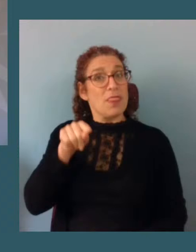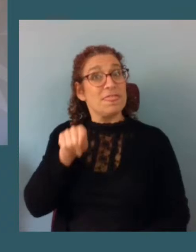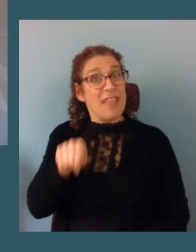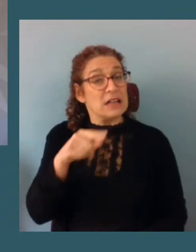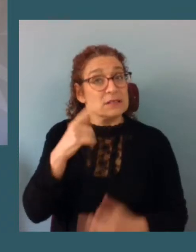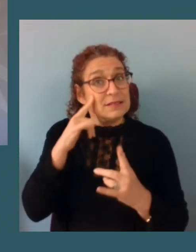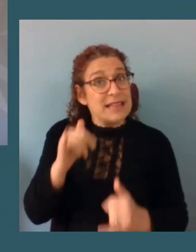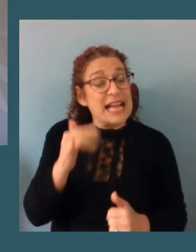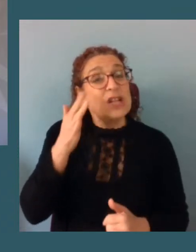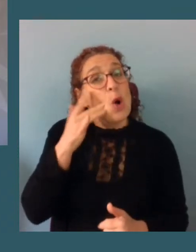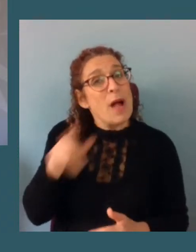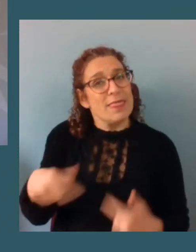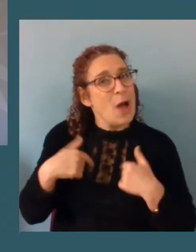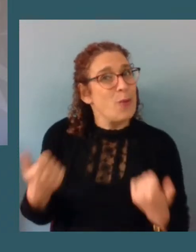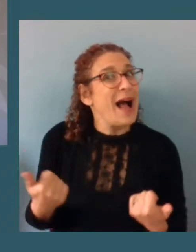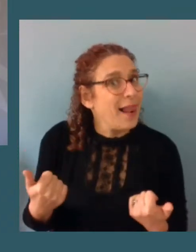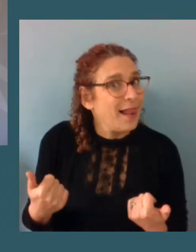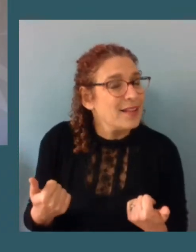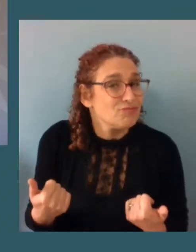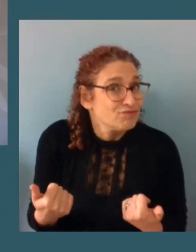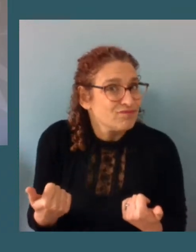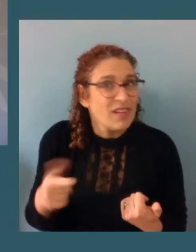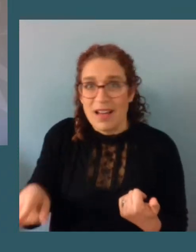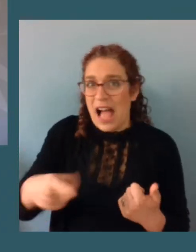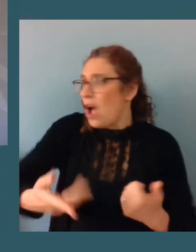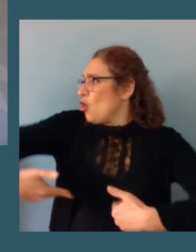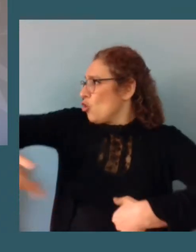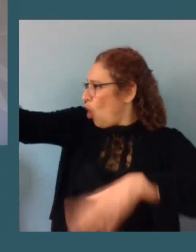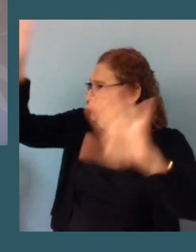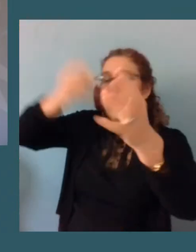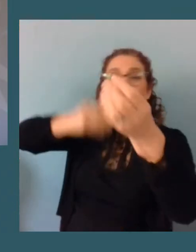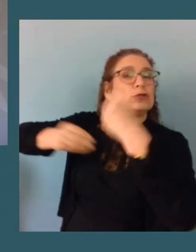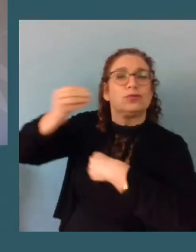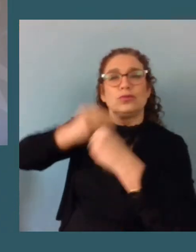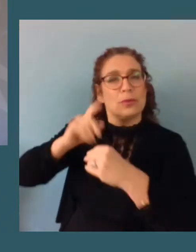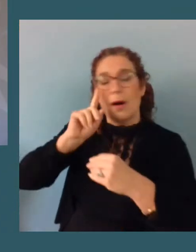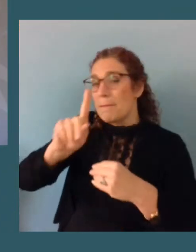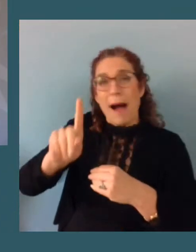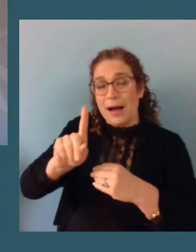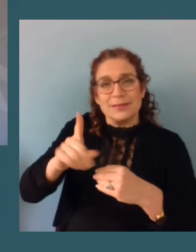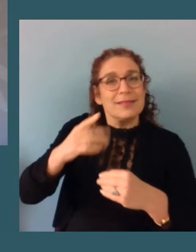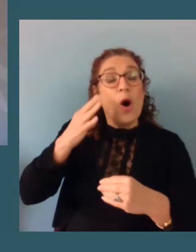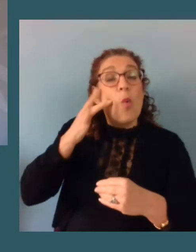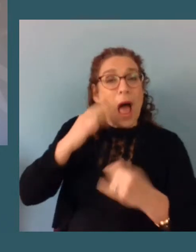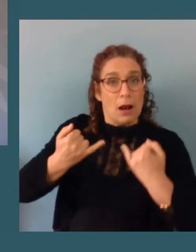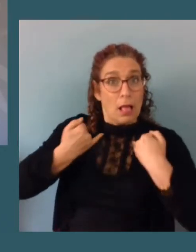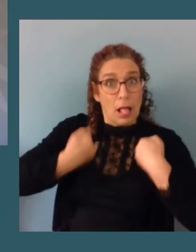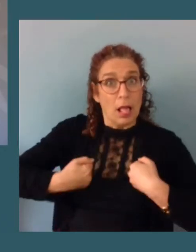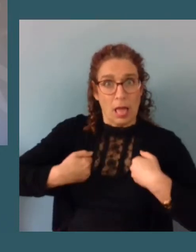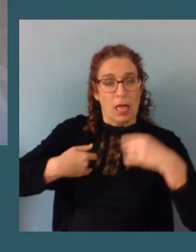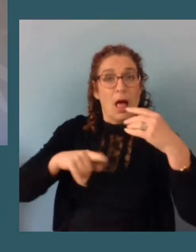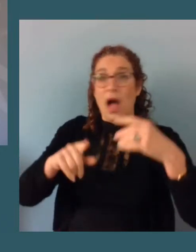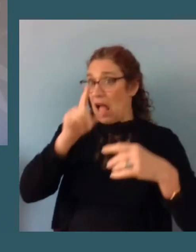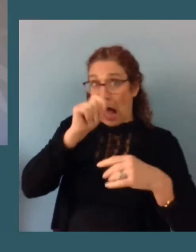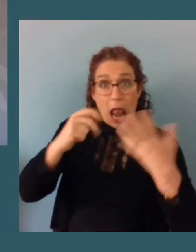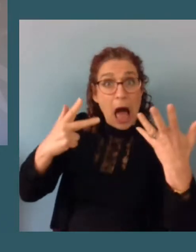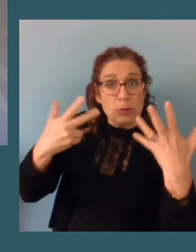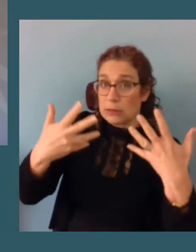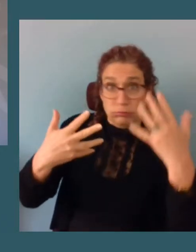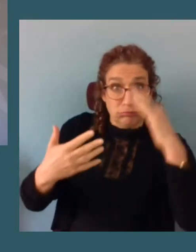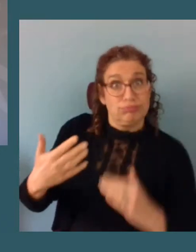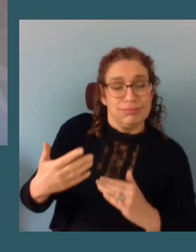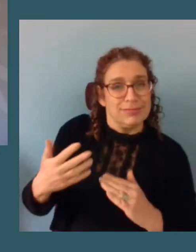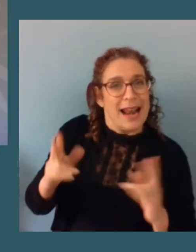can go on and eat peanuts freely because the threshold will vary. And so the bottom line here is that